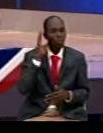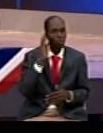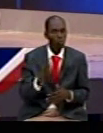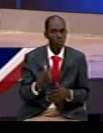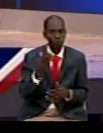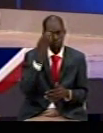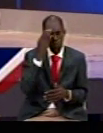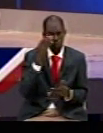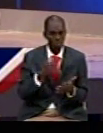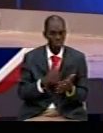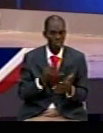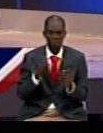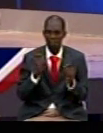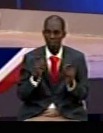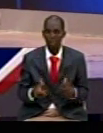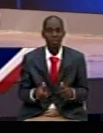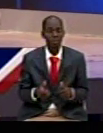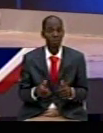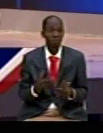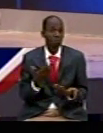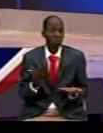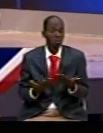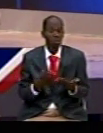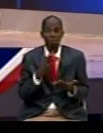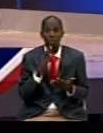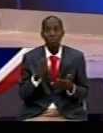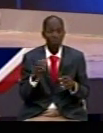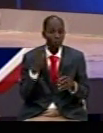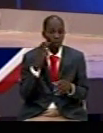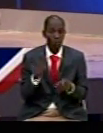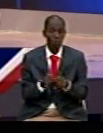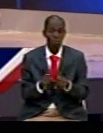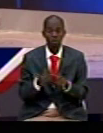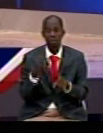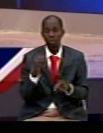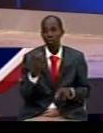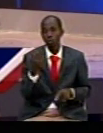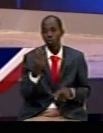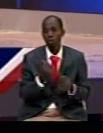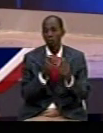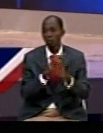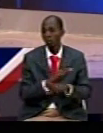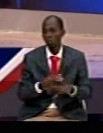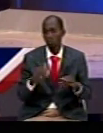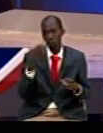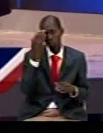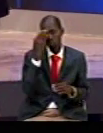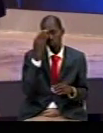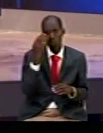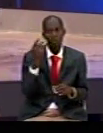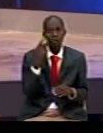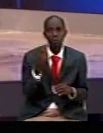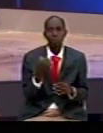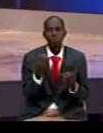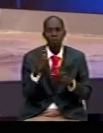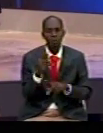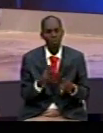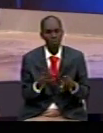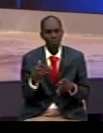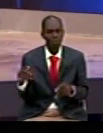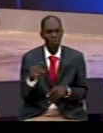know it immediately. In fact, the disciples did not know. They said, you see many people thronging